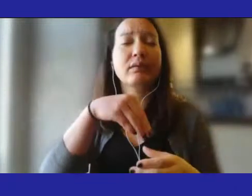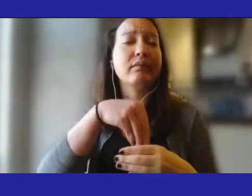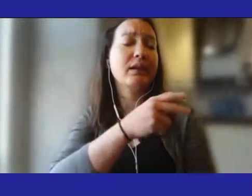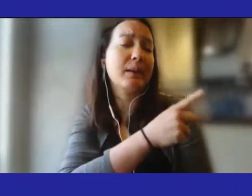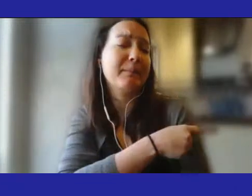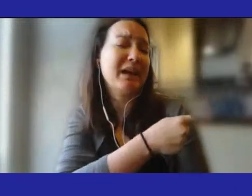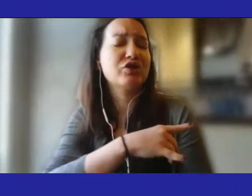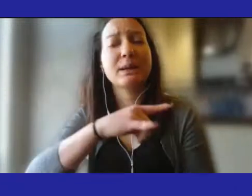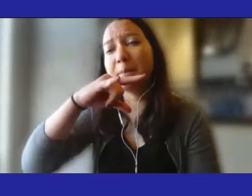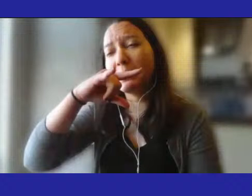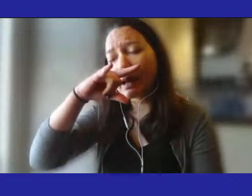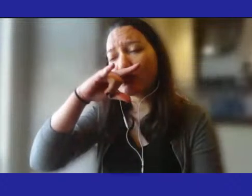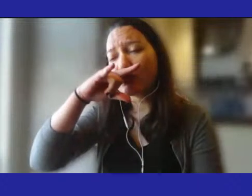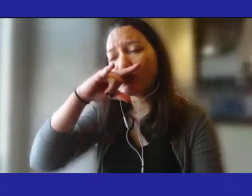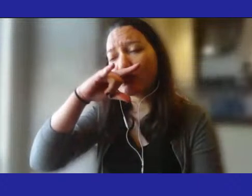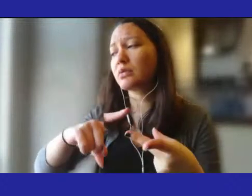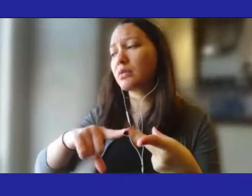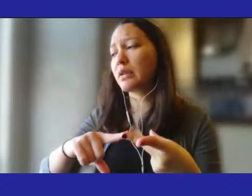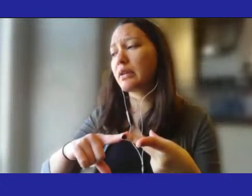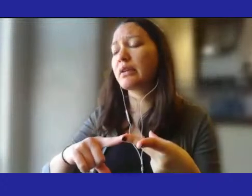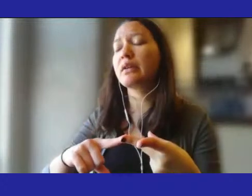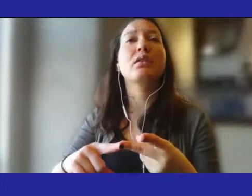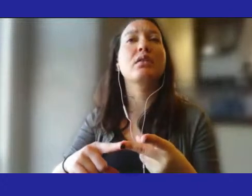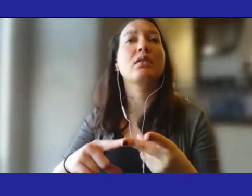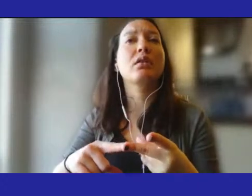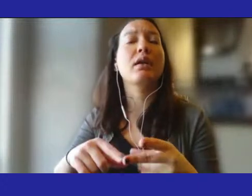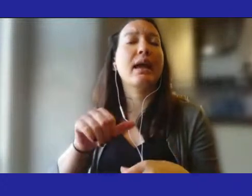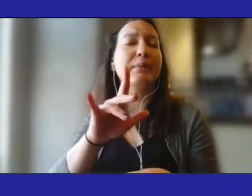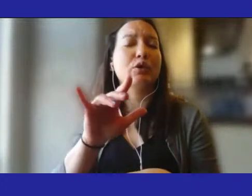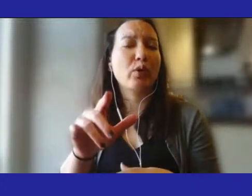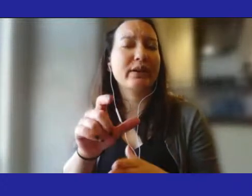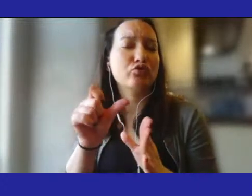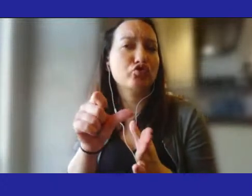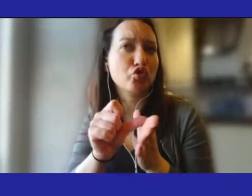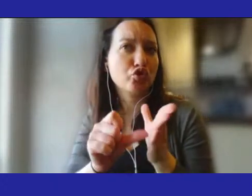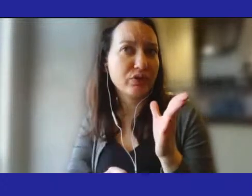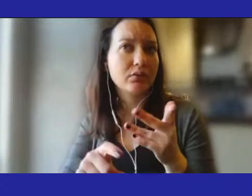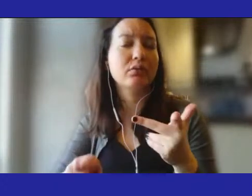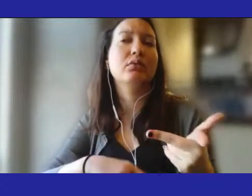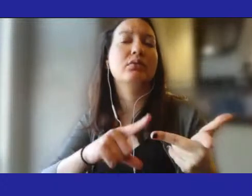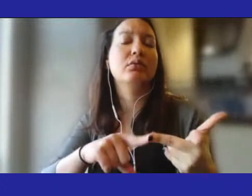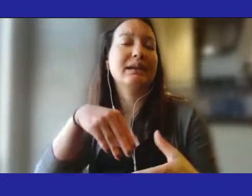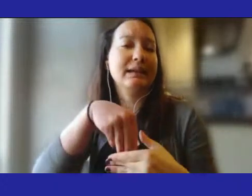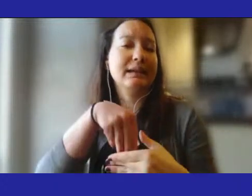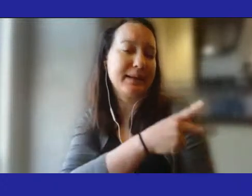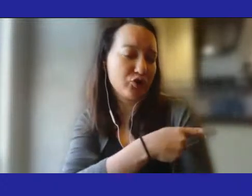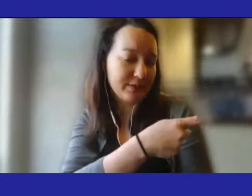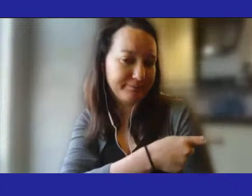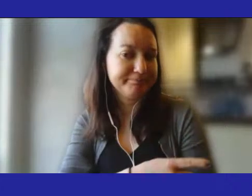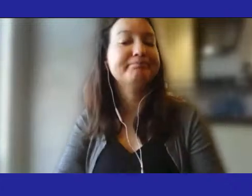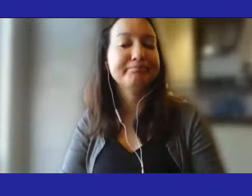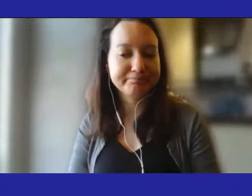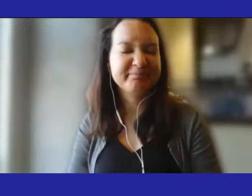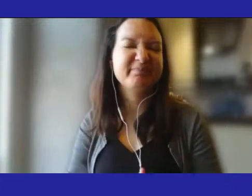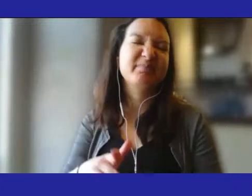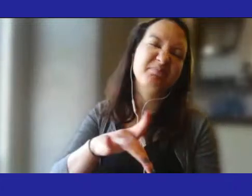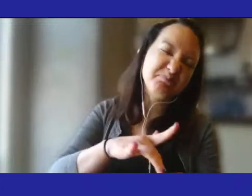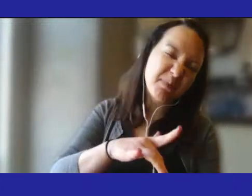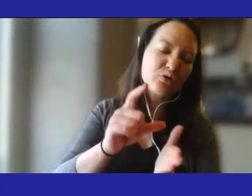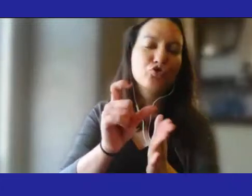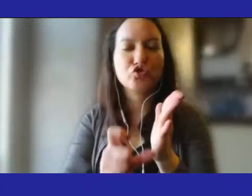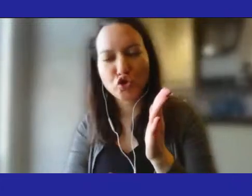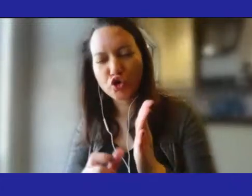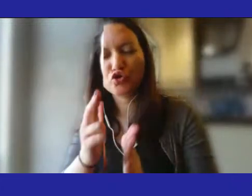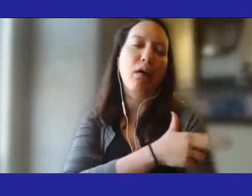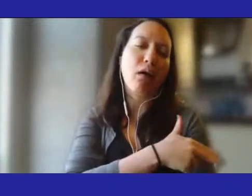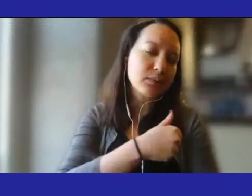pediatrics, ambulatory surgery, and inpatient, yes. So medical, surgical, hospital stays.